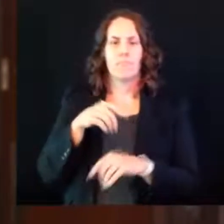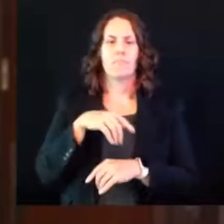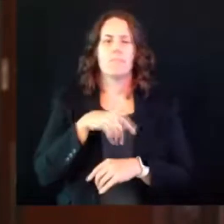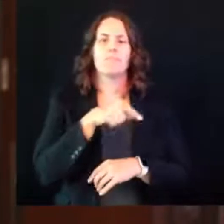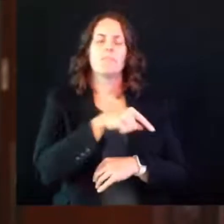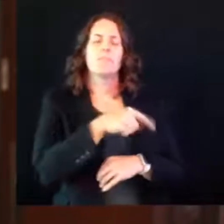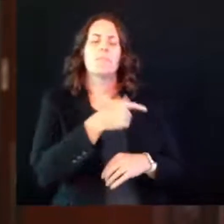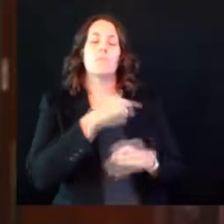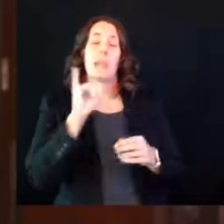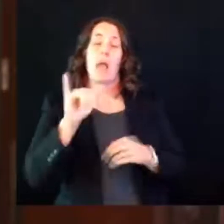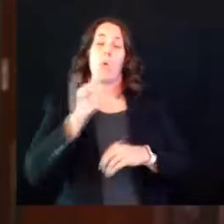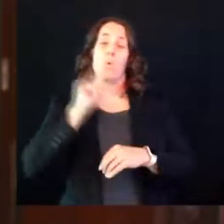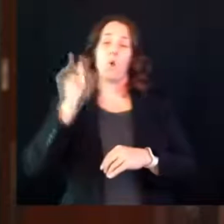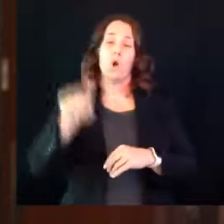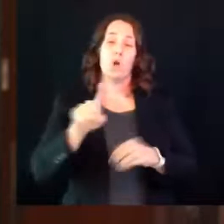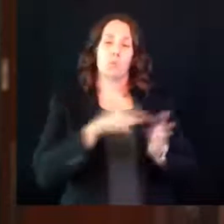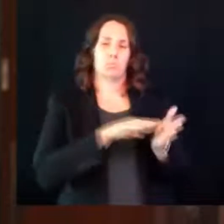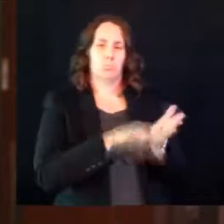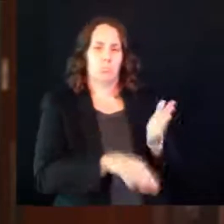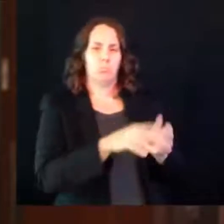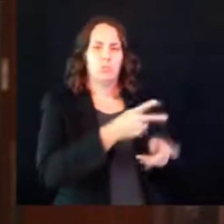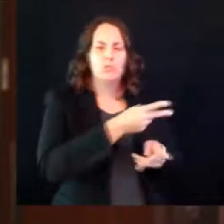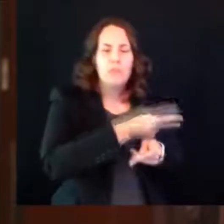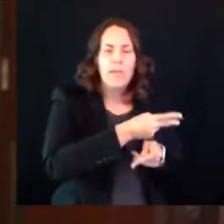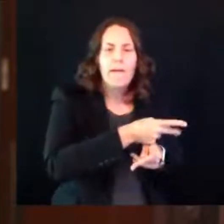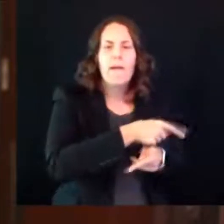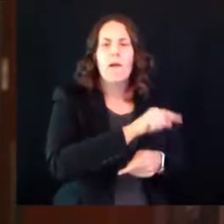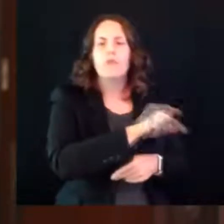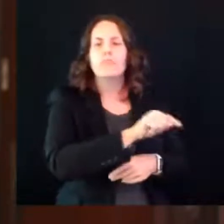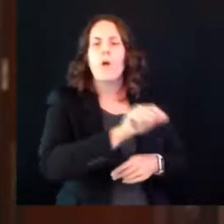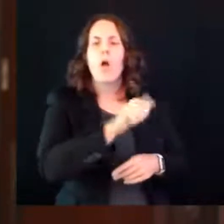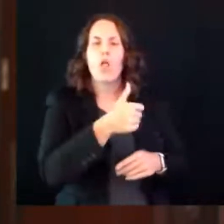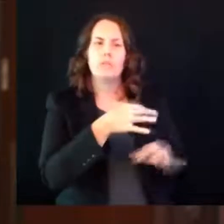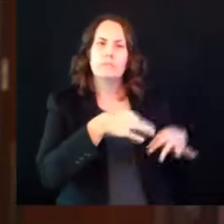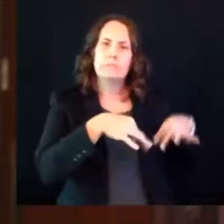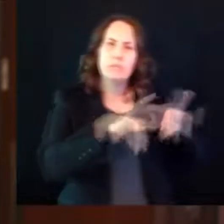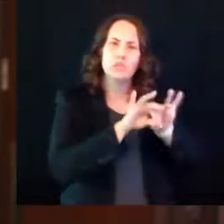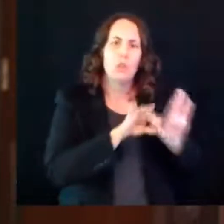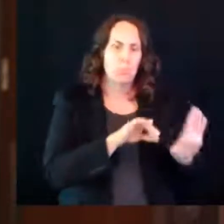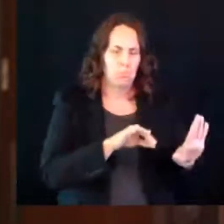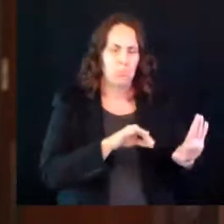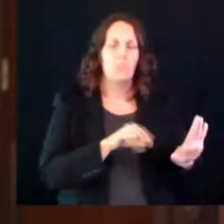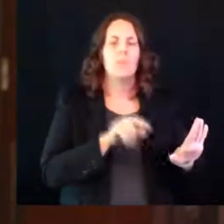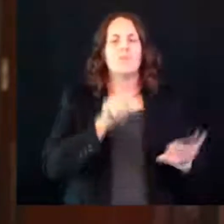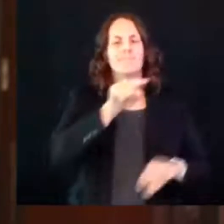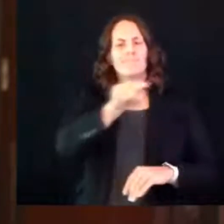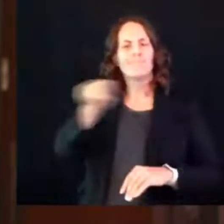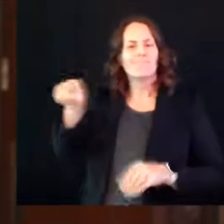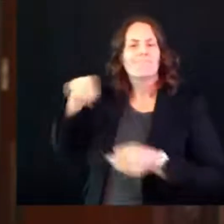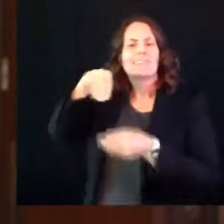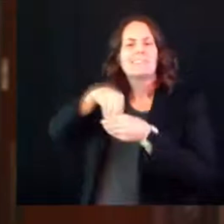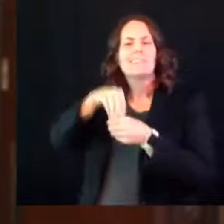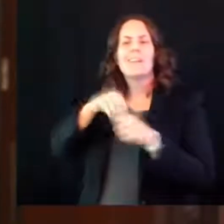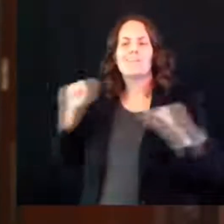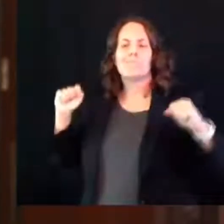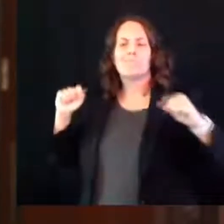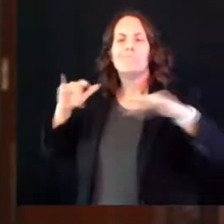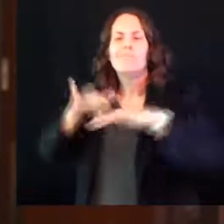are limited to no more than 25% of total occupancy limits for the room or the